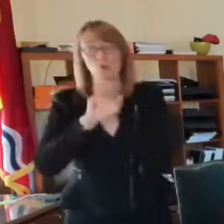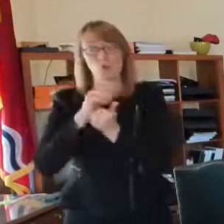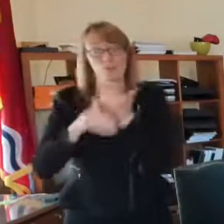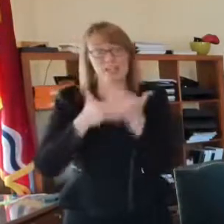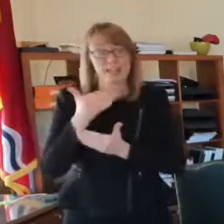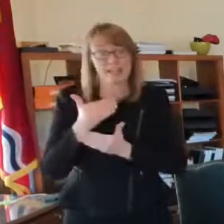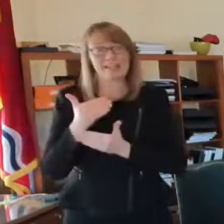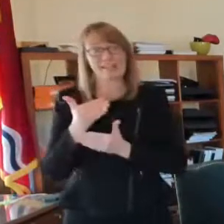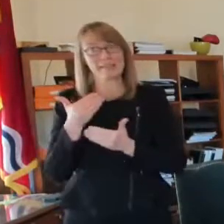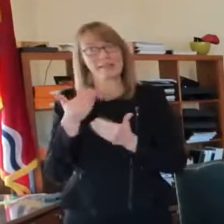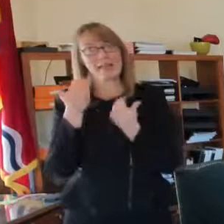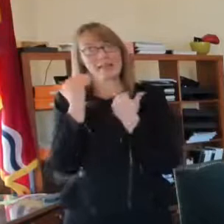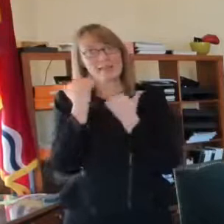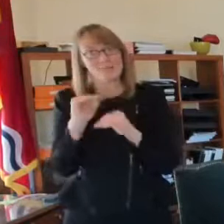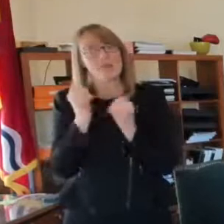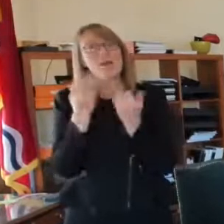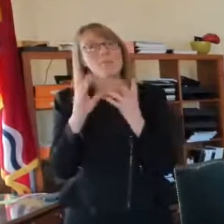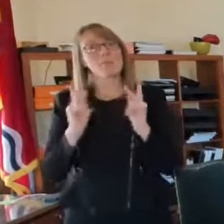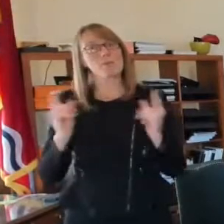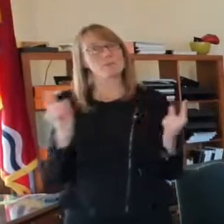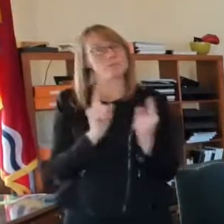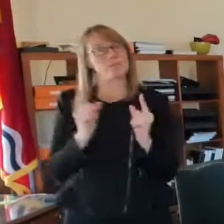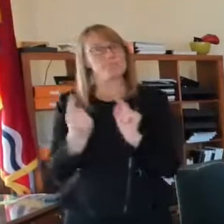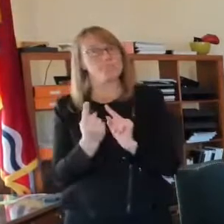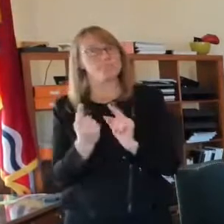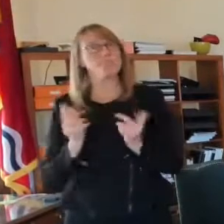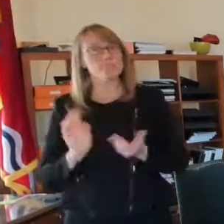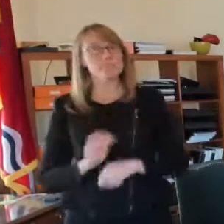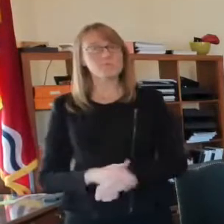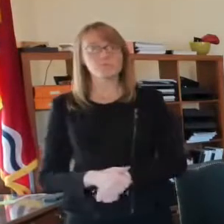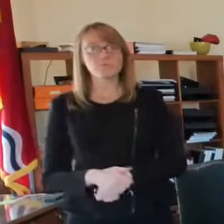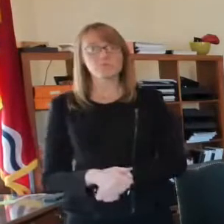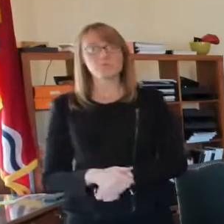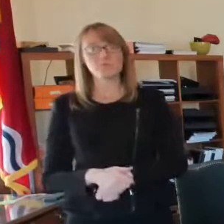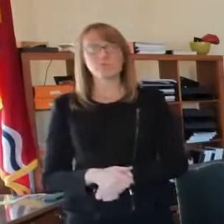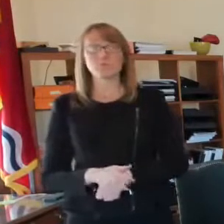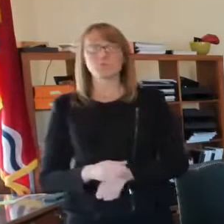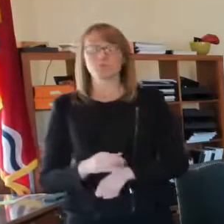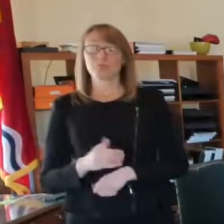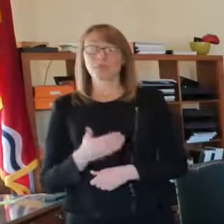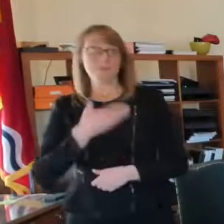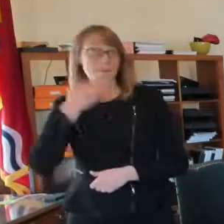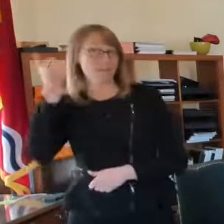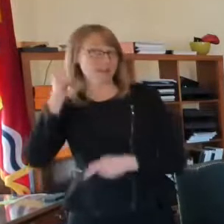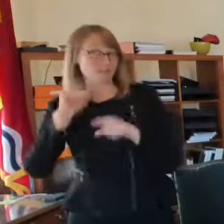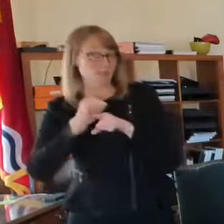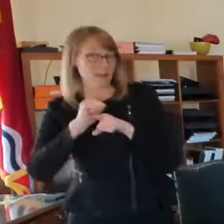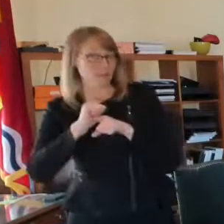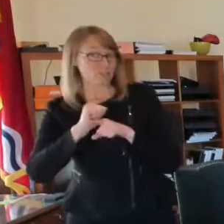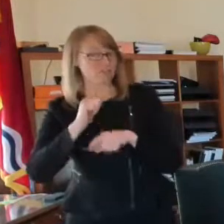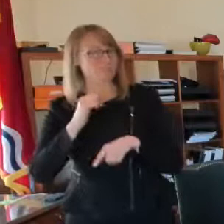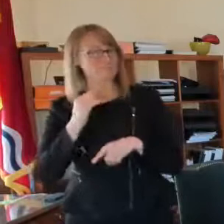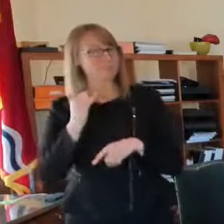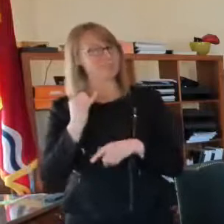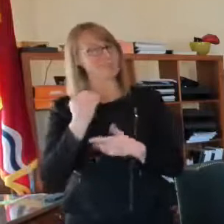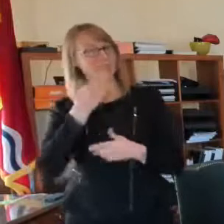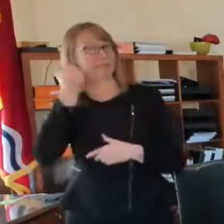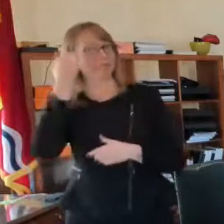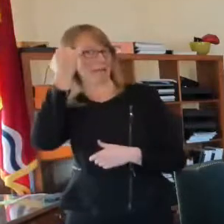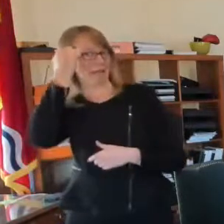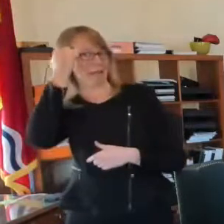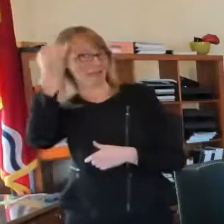small. The smaller the better. Ideally, just your own household. We know that's very